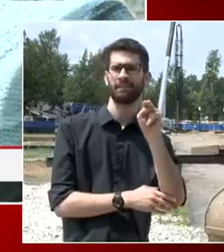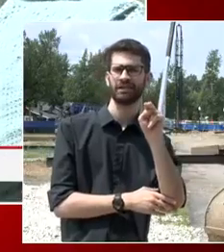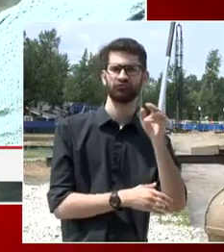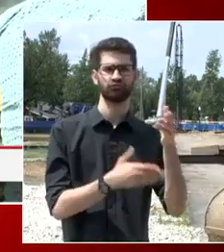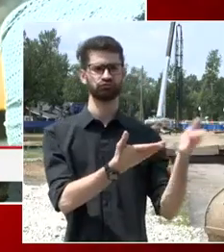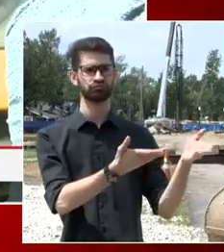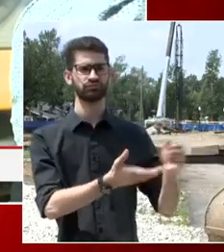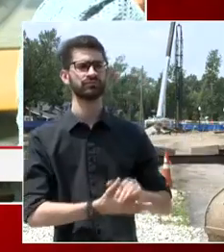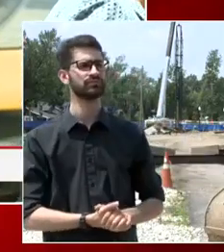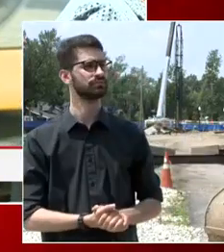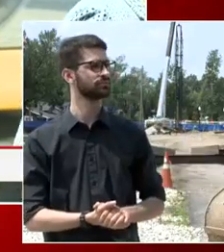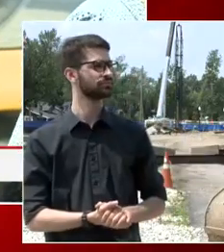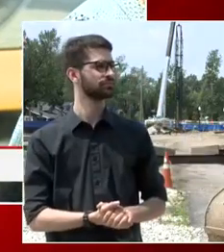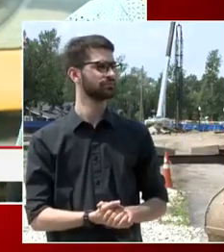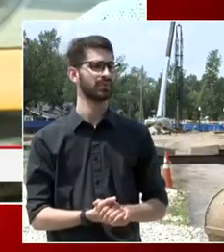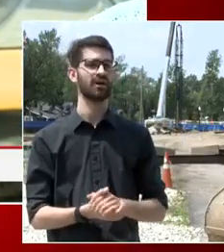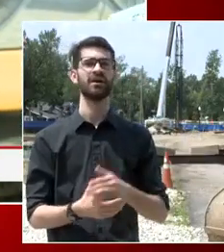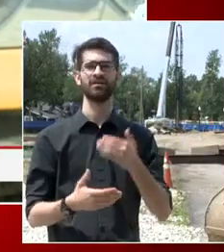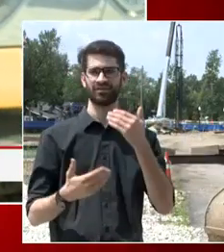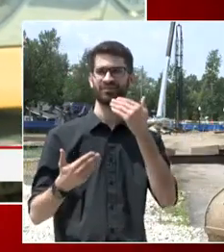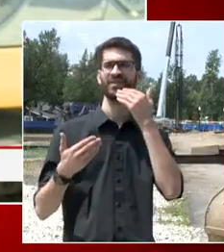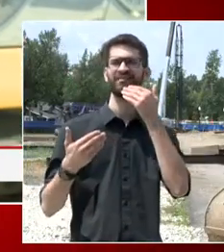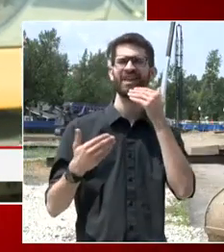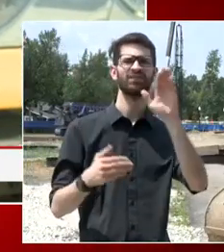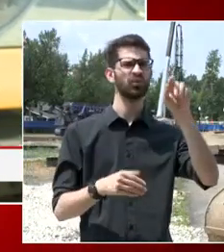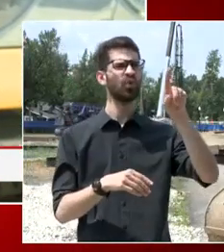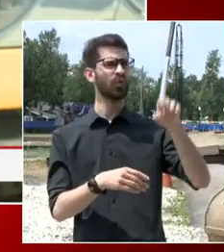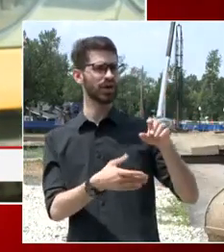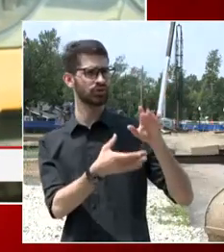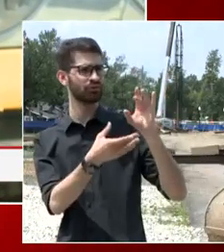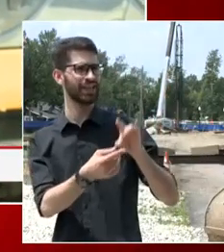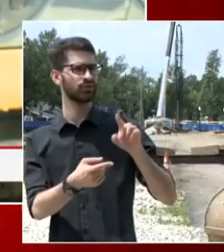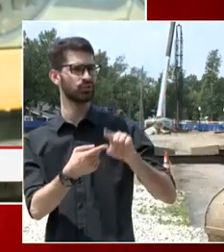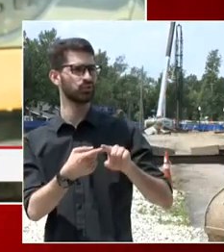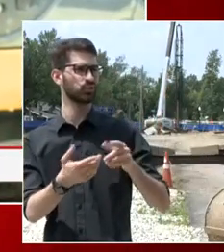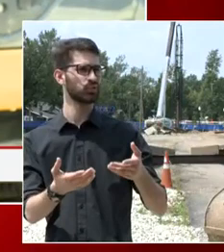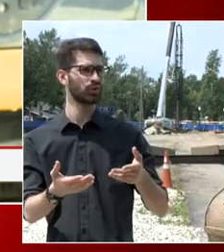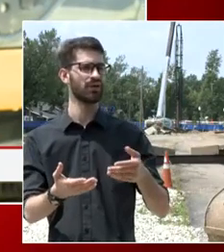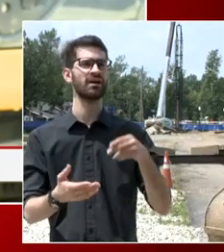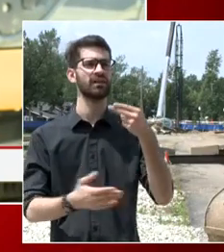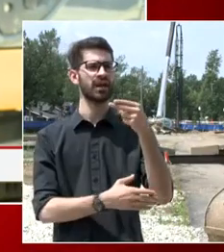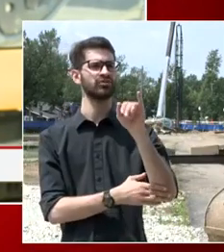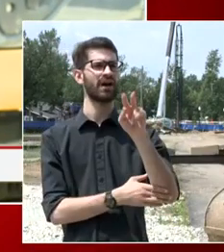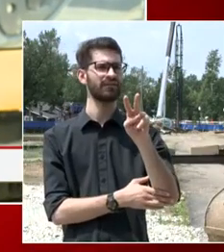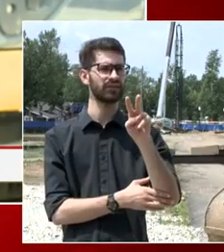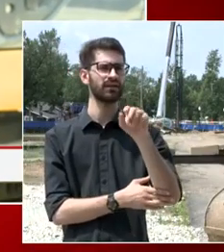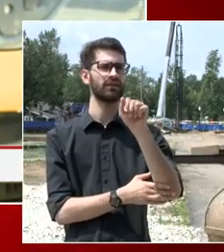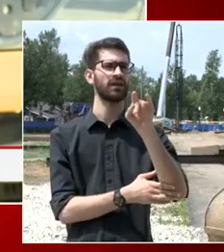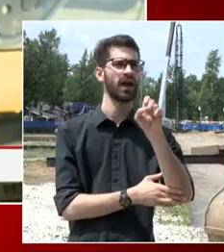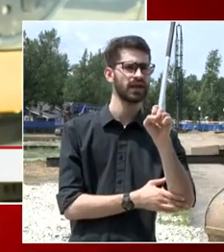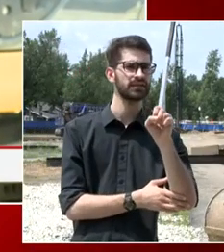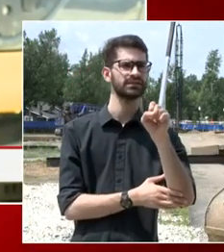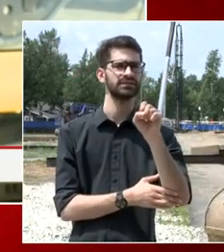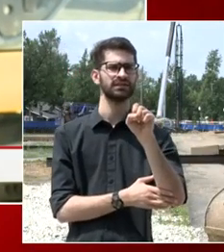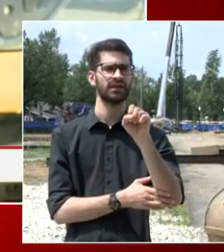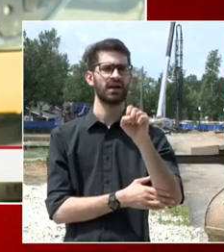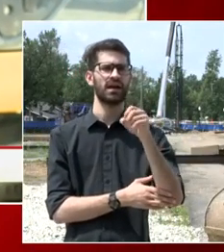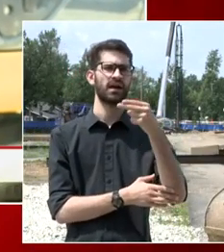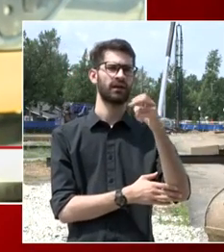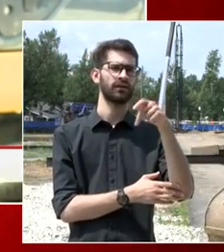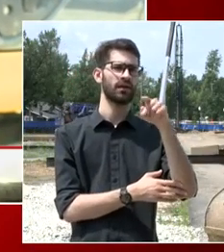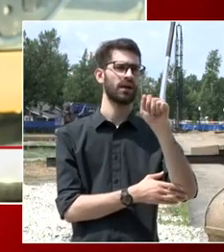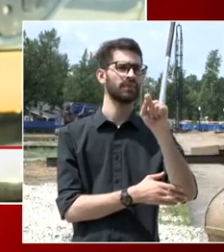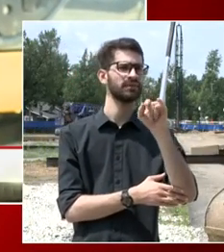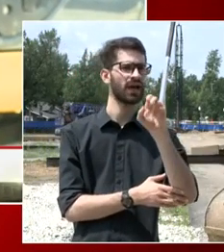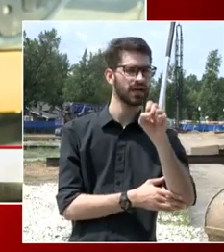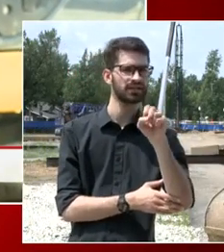Sure, thank you. So your question, Lou, is in regards to the HIV, AIDS, hepatitis, STD,